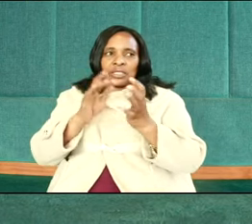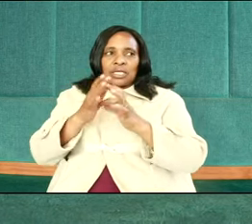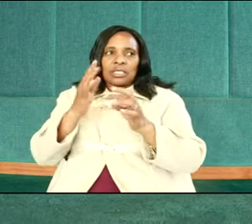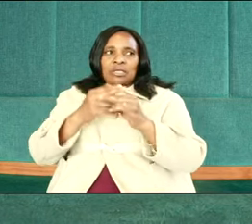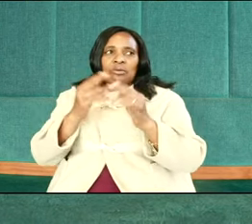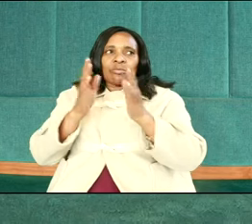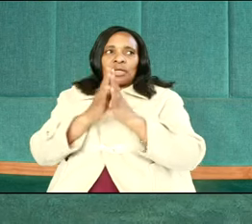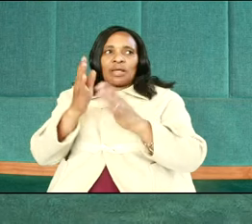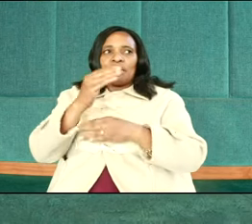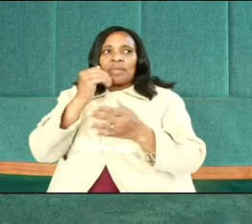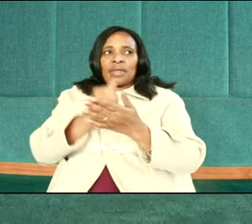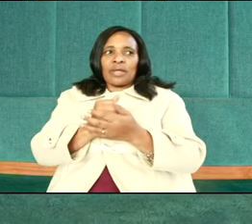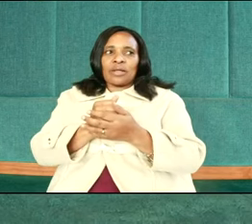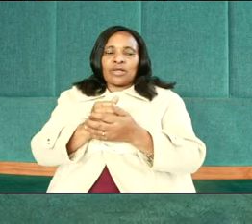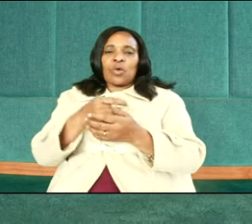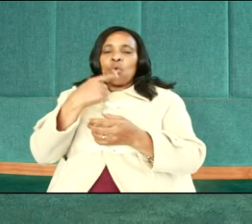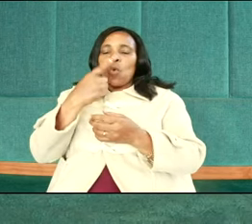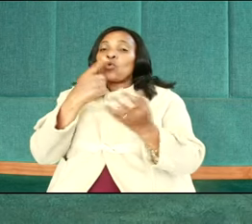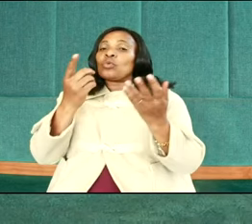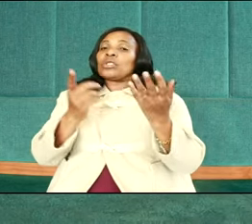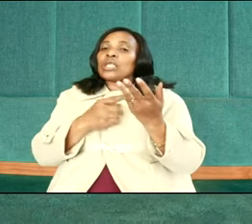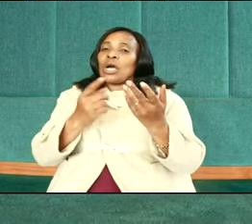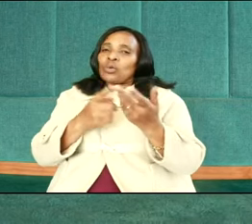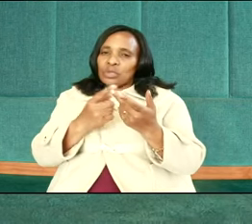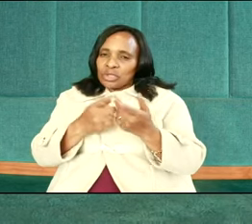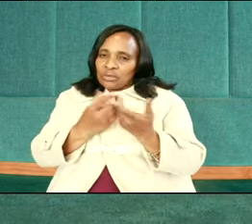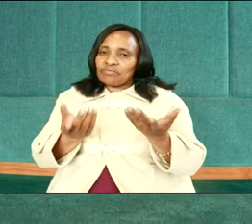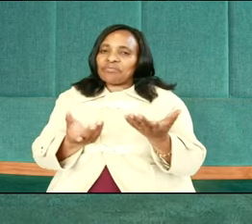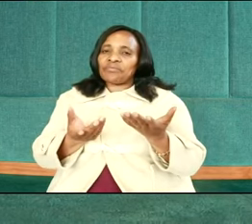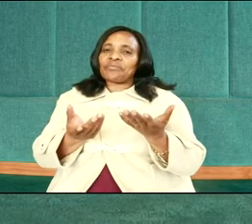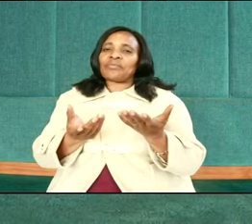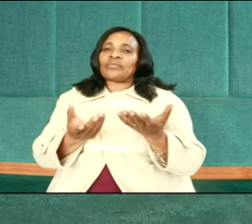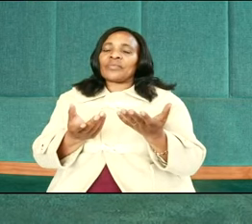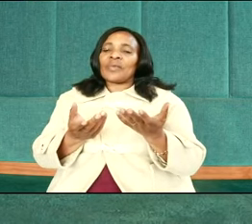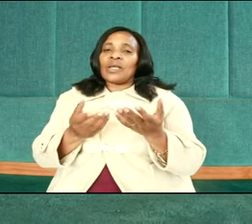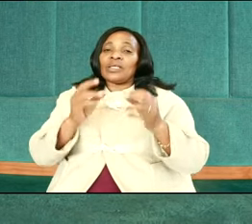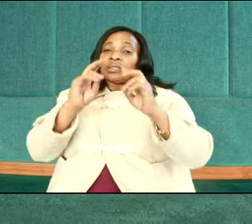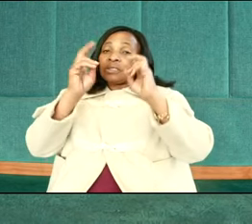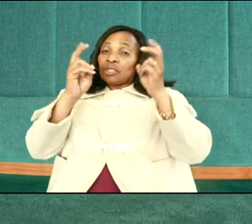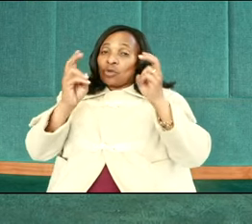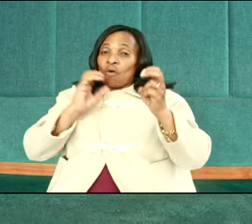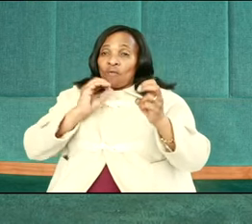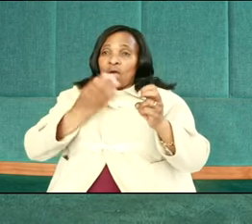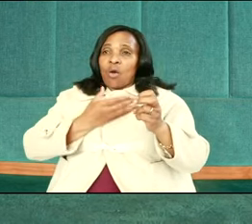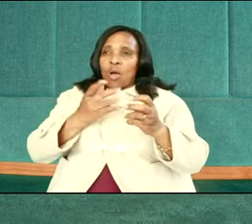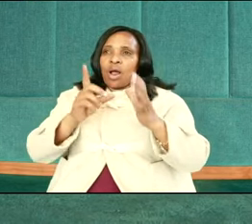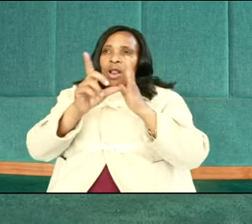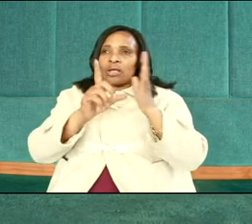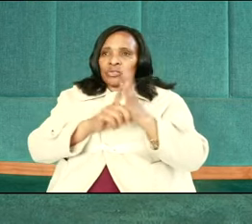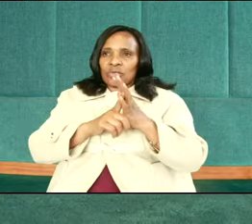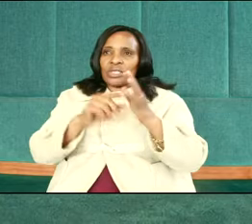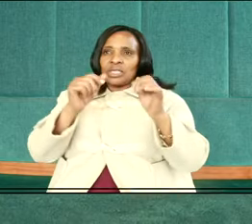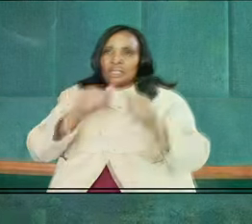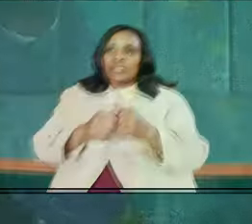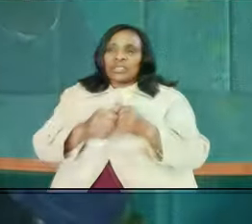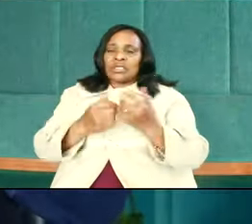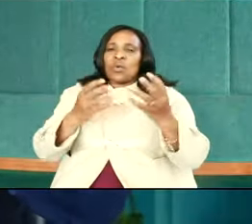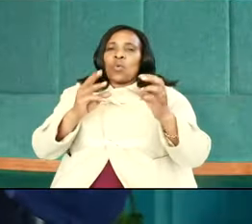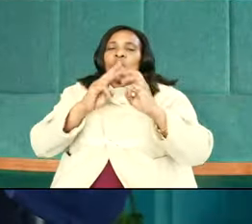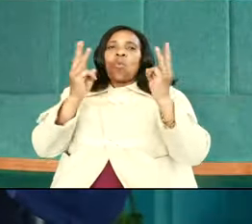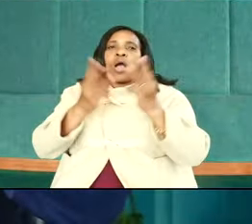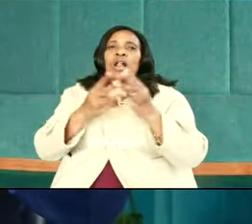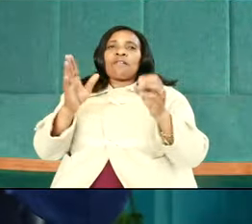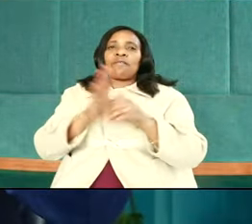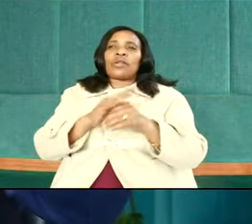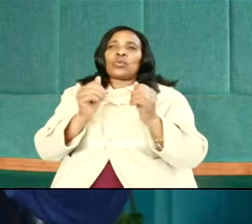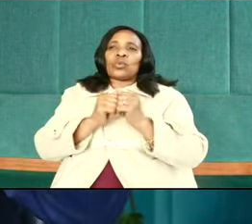Amen. Who's counting? Who's counting? That's the title of our lesson. You know, ladies and gentlemen, in this world that's filled with